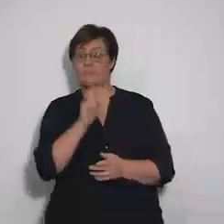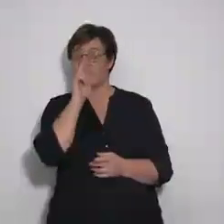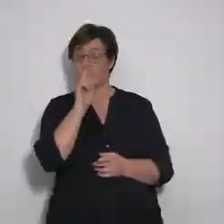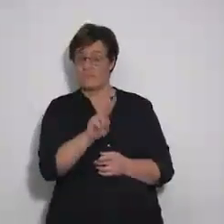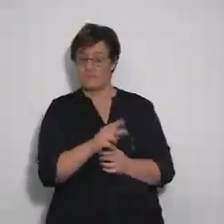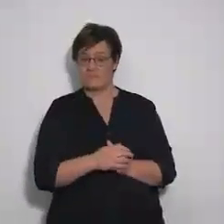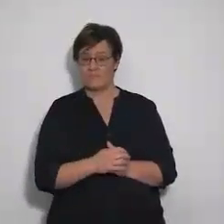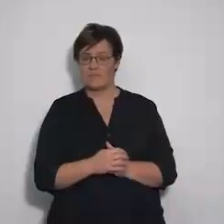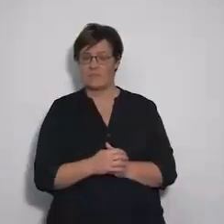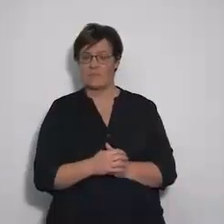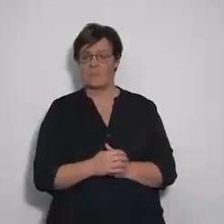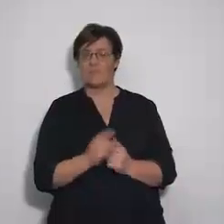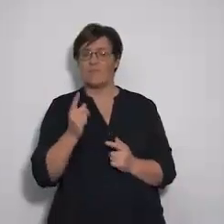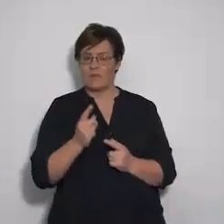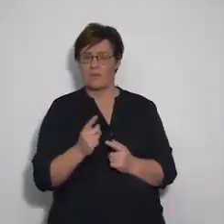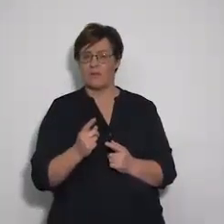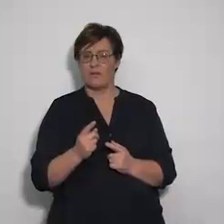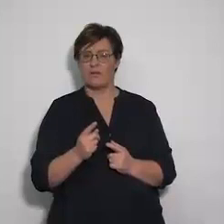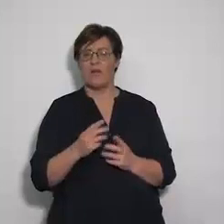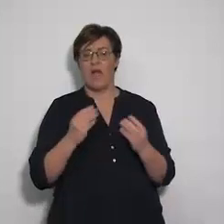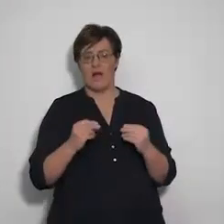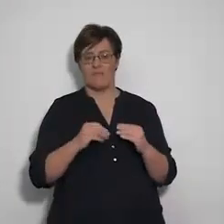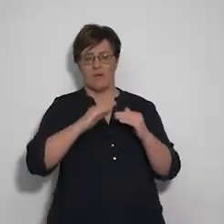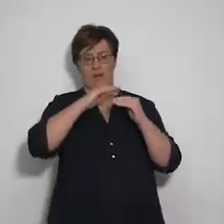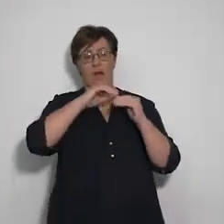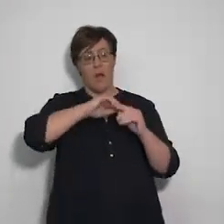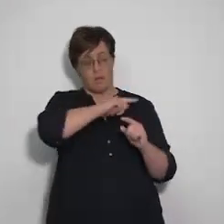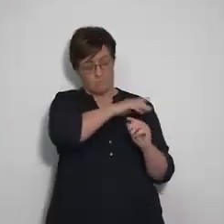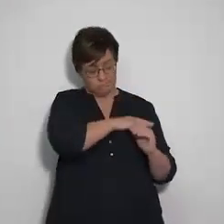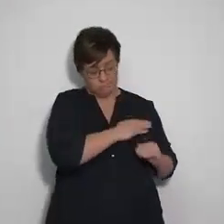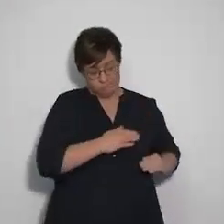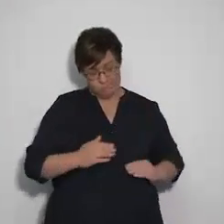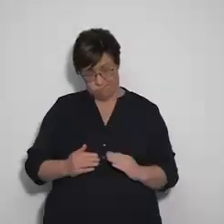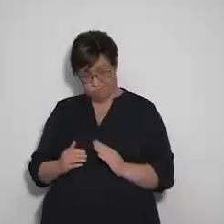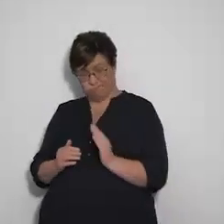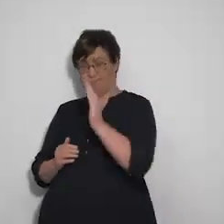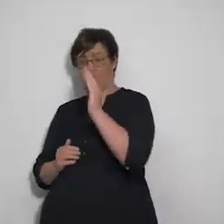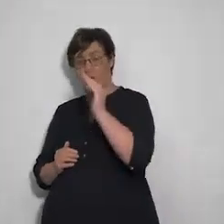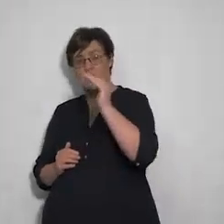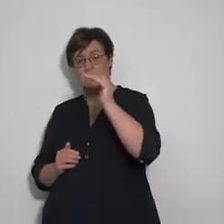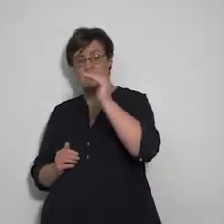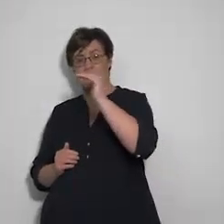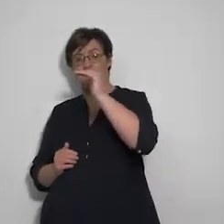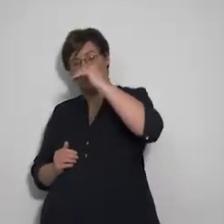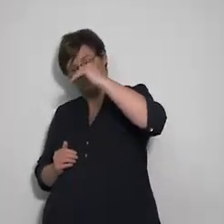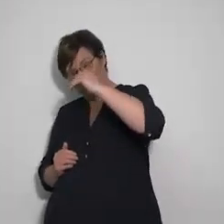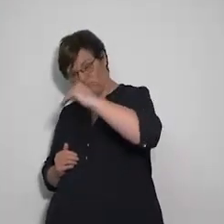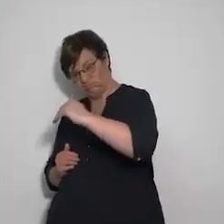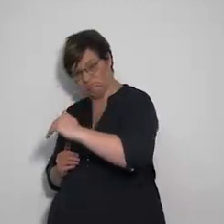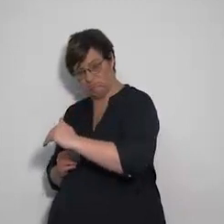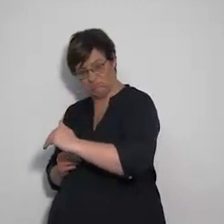So we would see then that there's now a sudden decrease in the number of individuals as